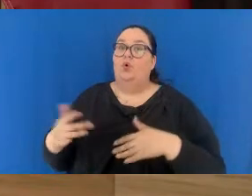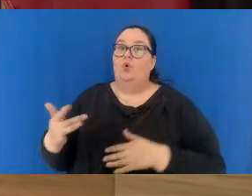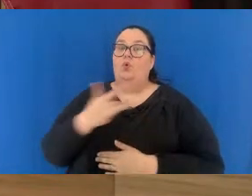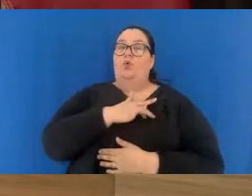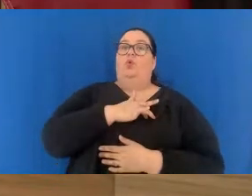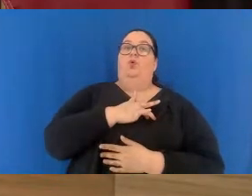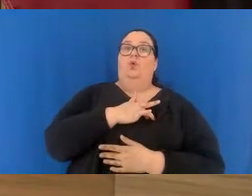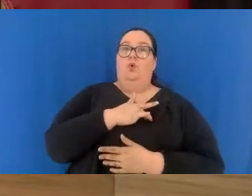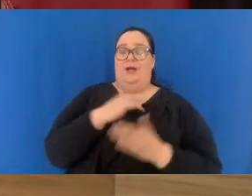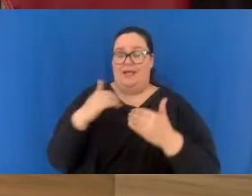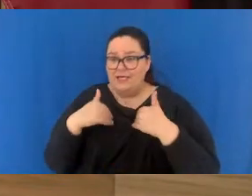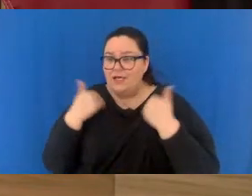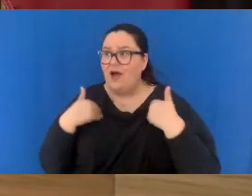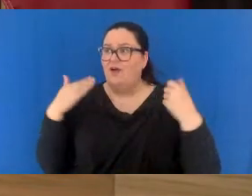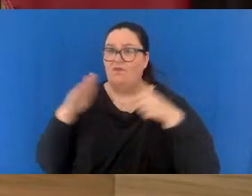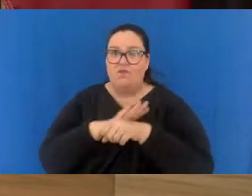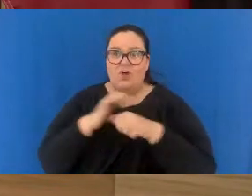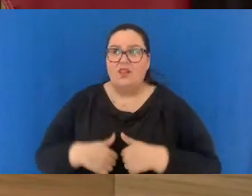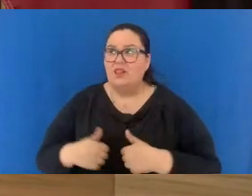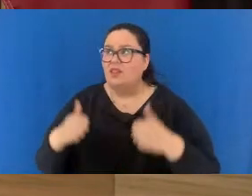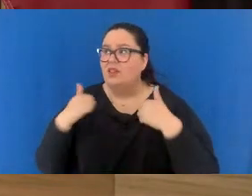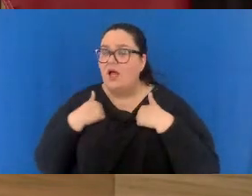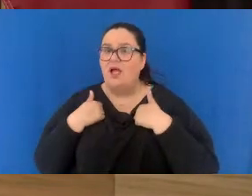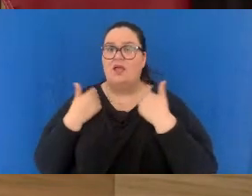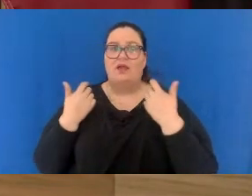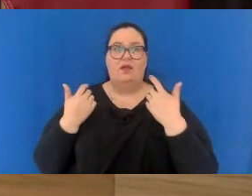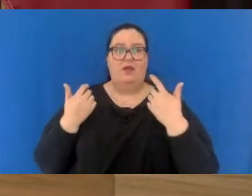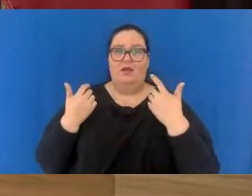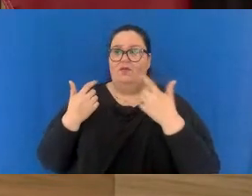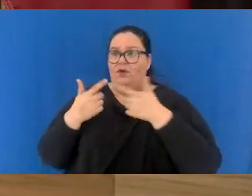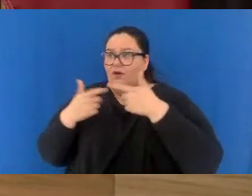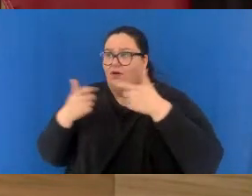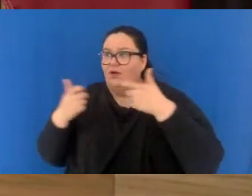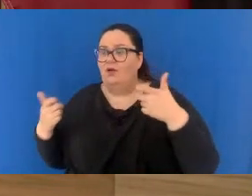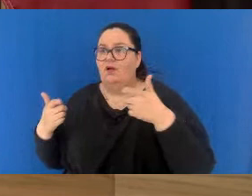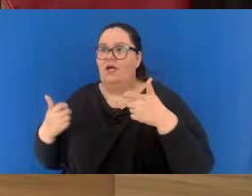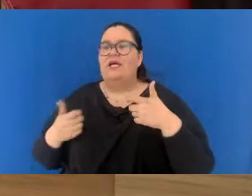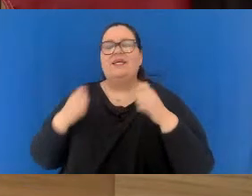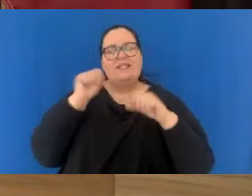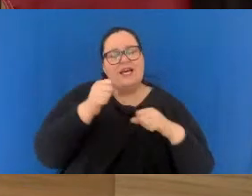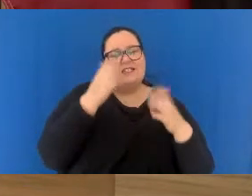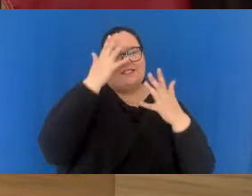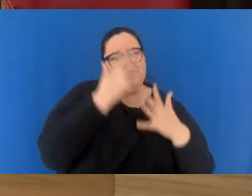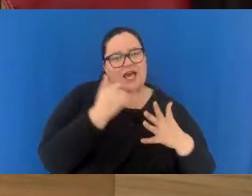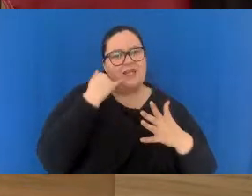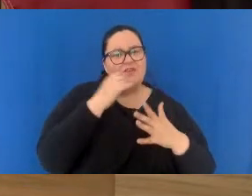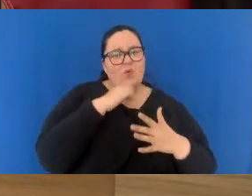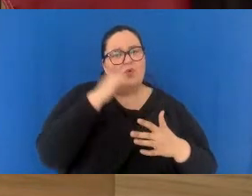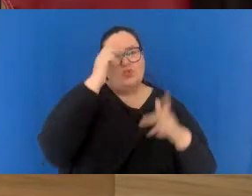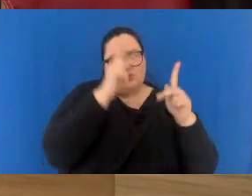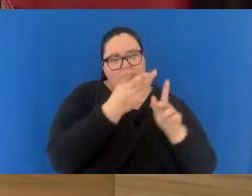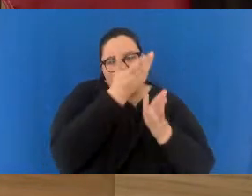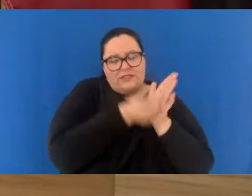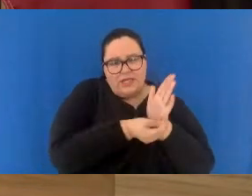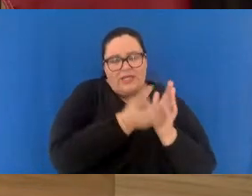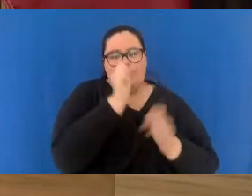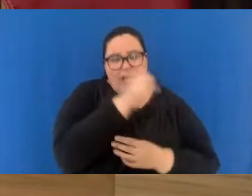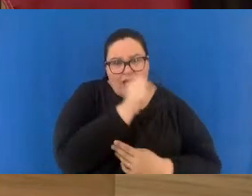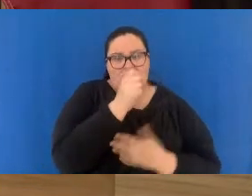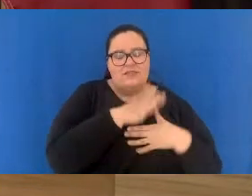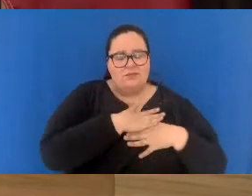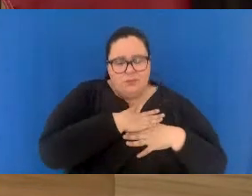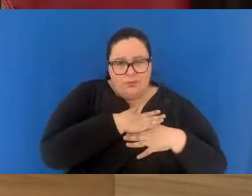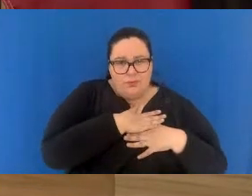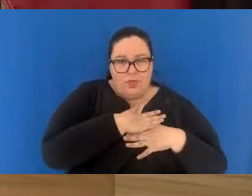level. For many, many reasons, obviously, and we have been able to really spare New Brunswickers from having to deal with